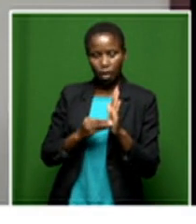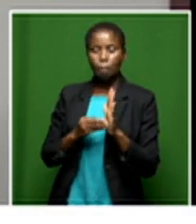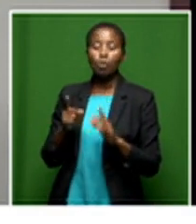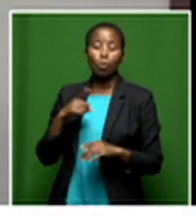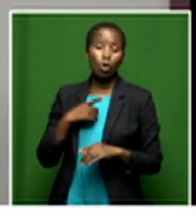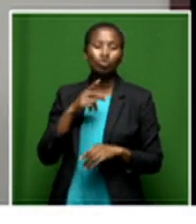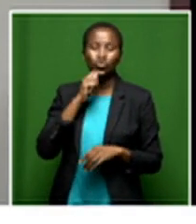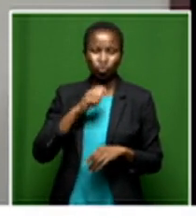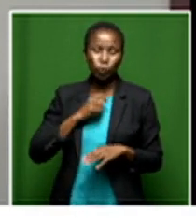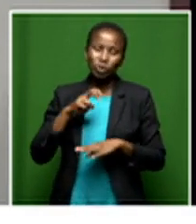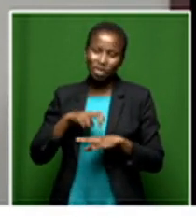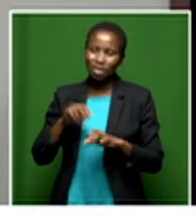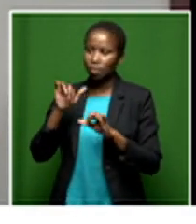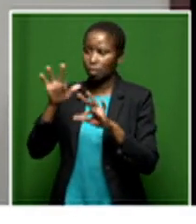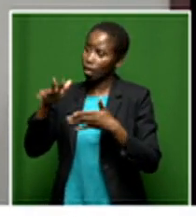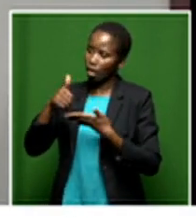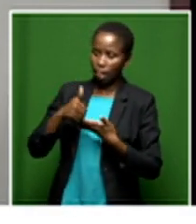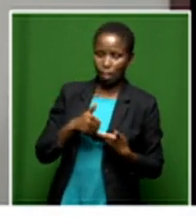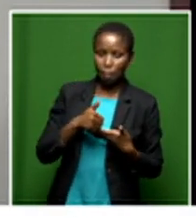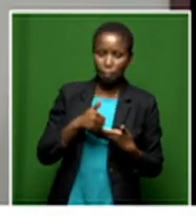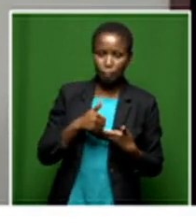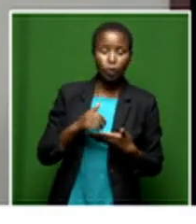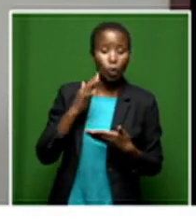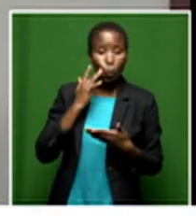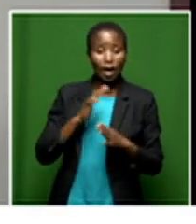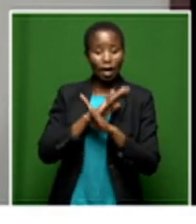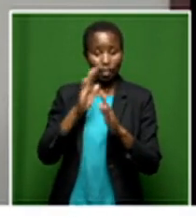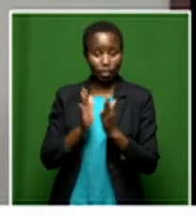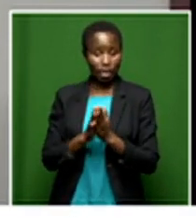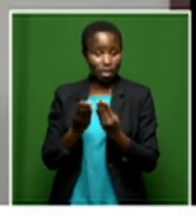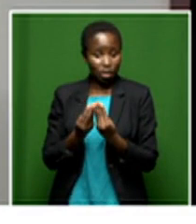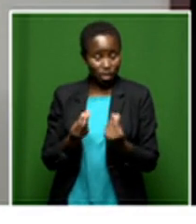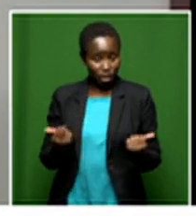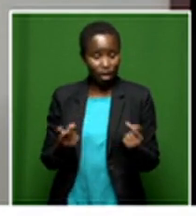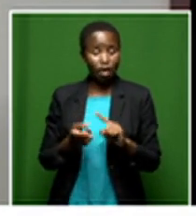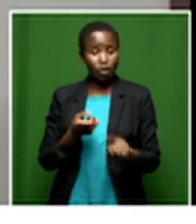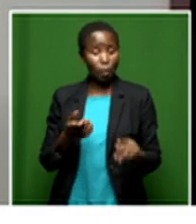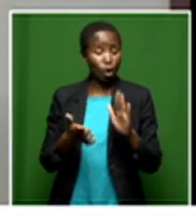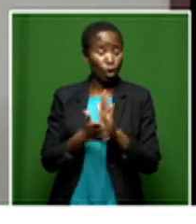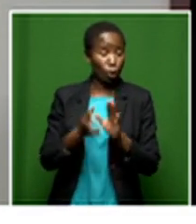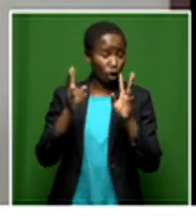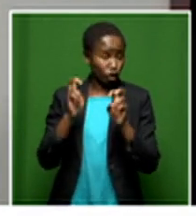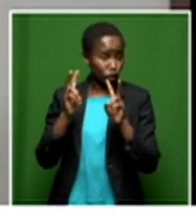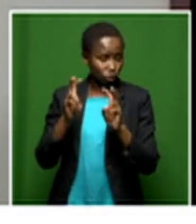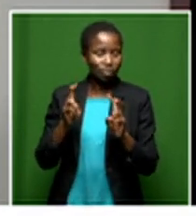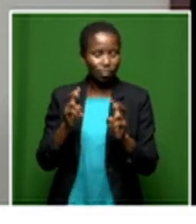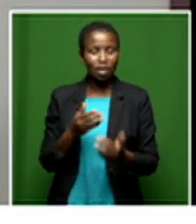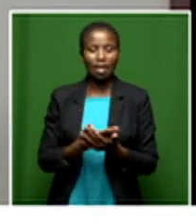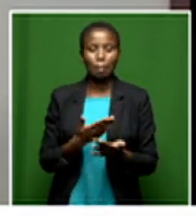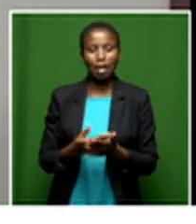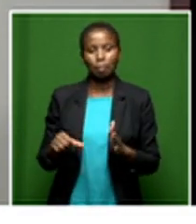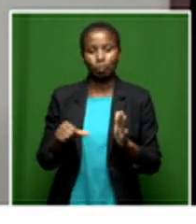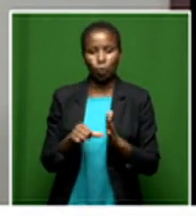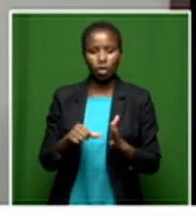beginning. In terms of going forward, after we've cleared all the other legacy issues that we found, it would be important for us